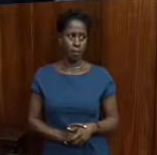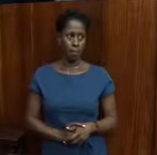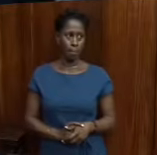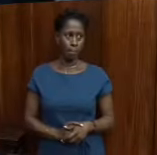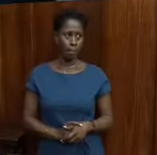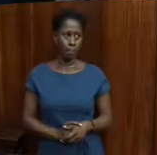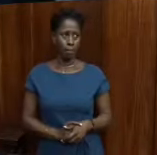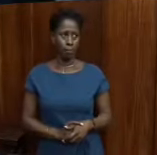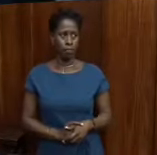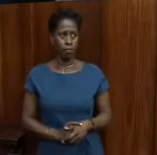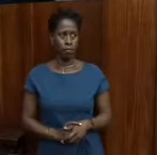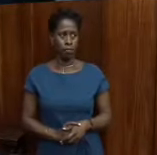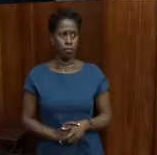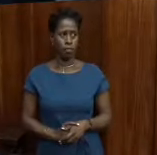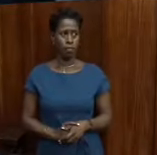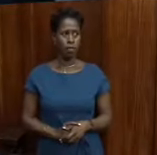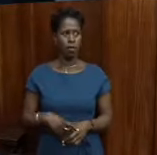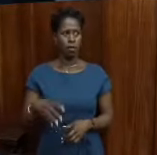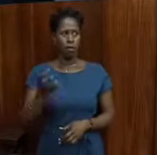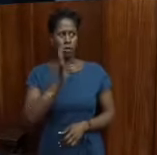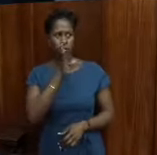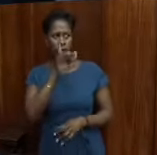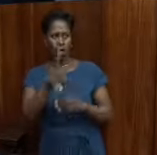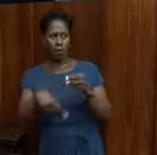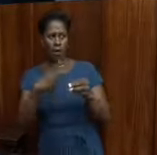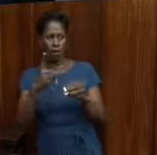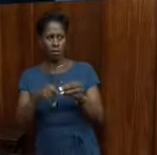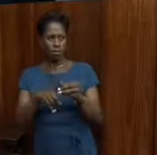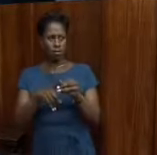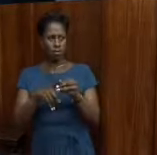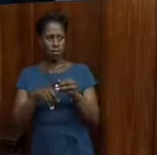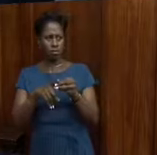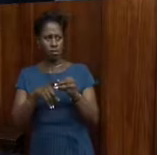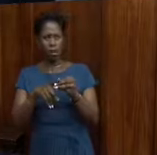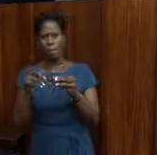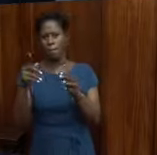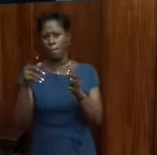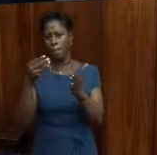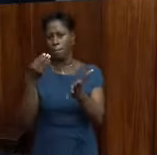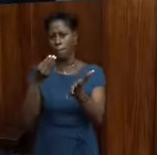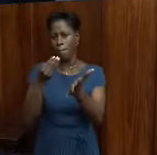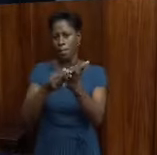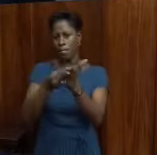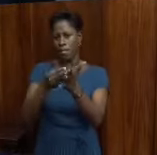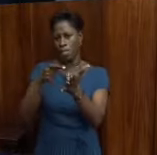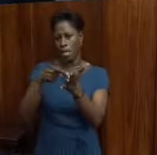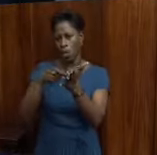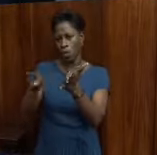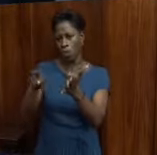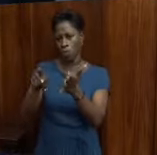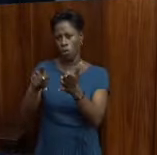Liat 1974 Limited workers will be settled.